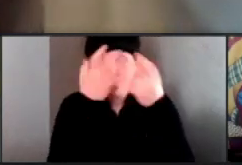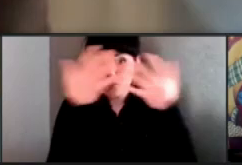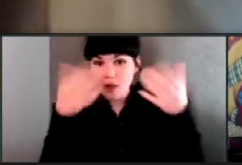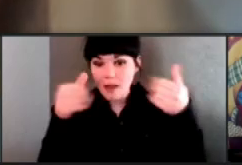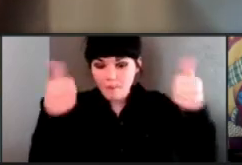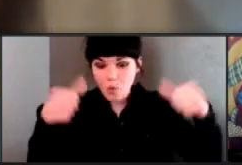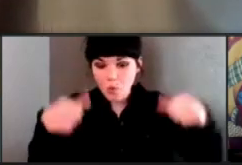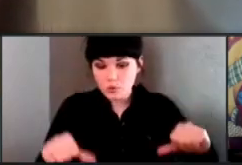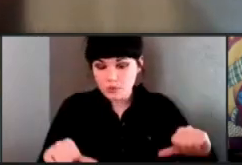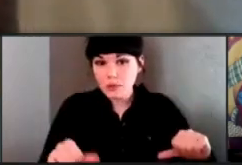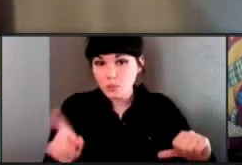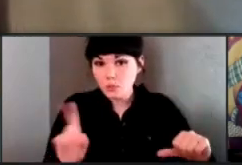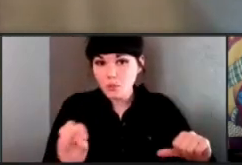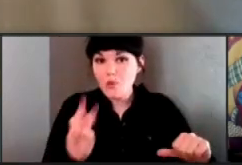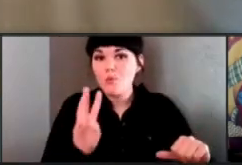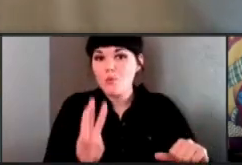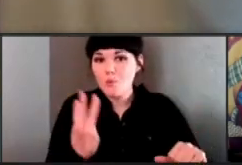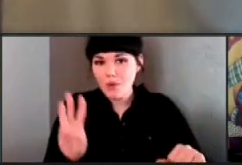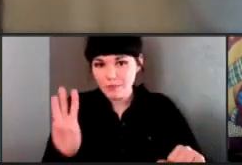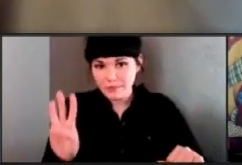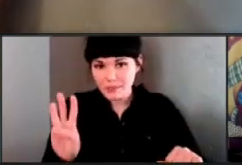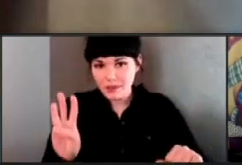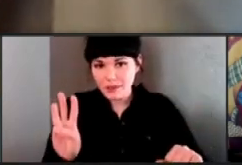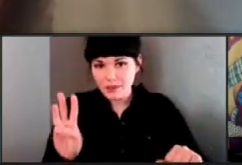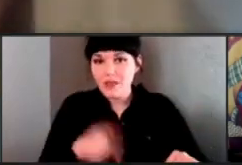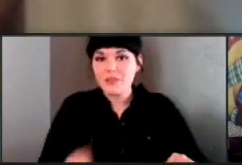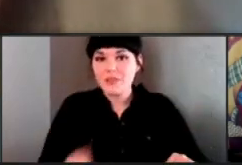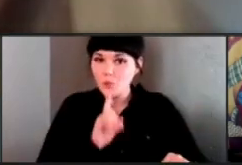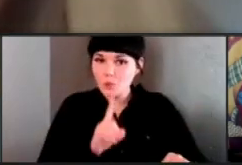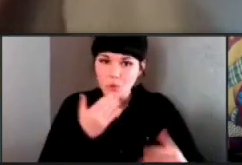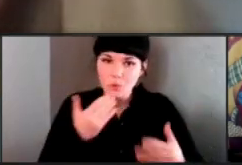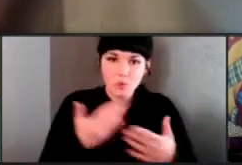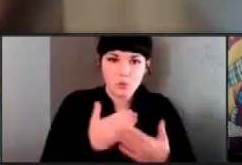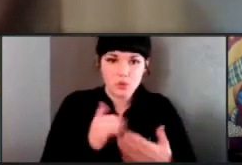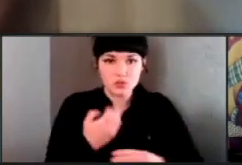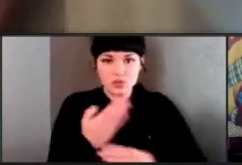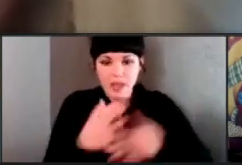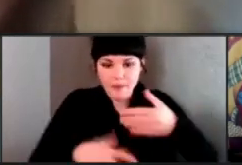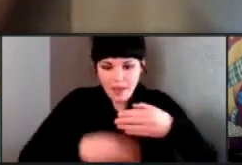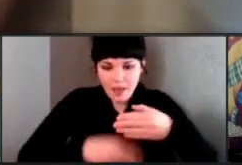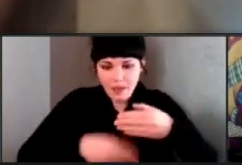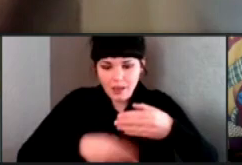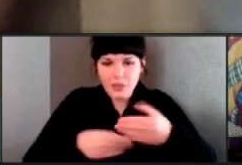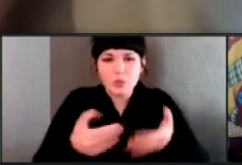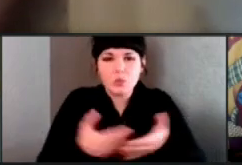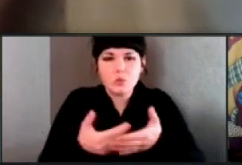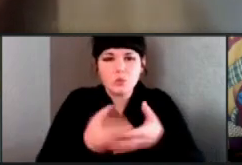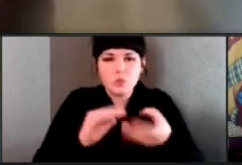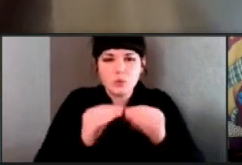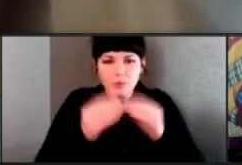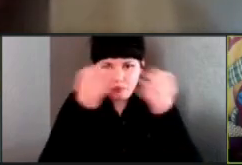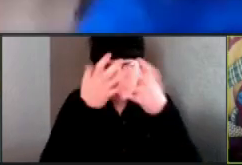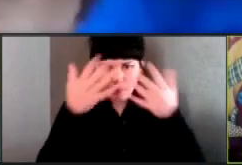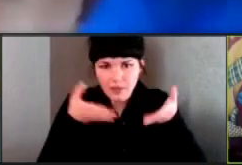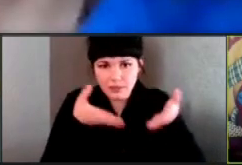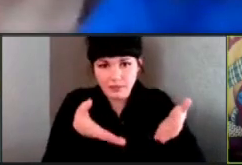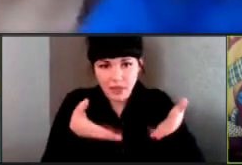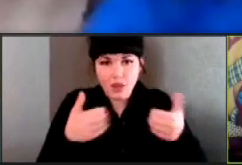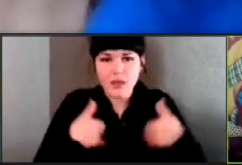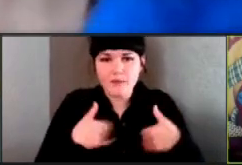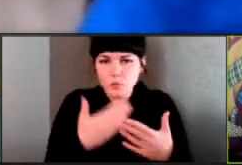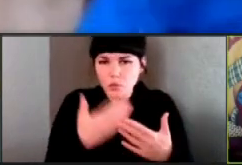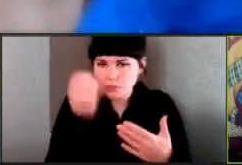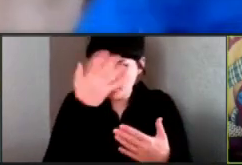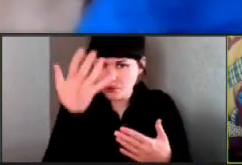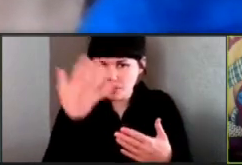it and showing the city exactly who we've reached. To give us information on where we need to go next. That's great. It's really good. And